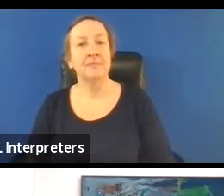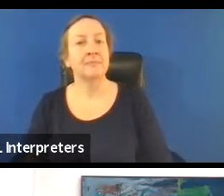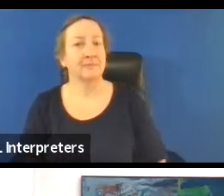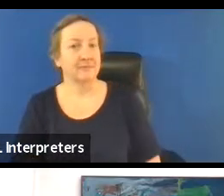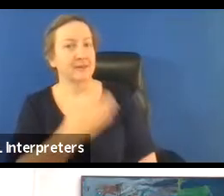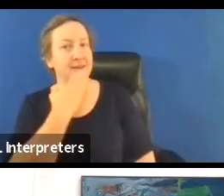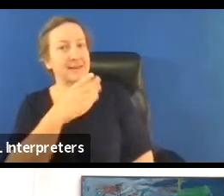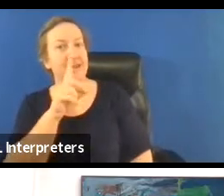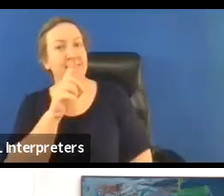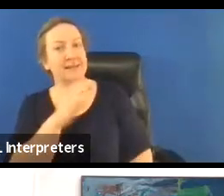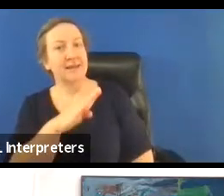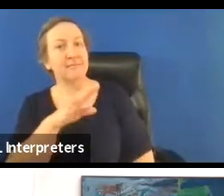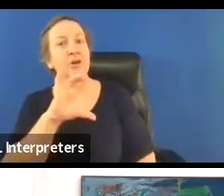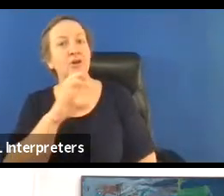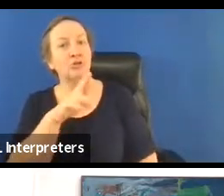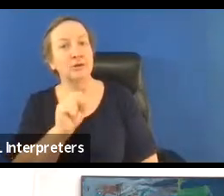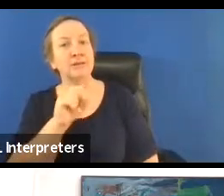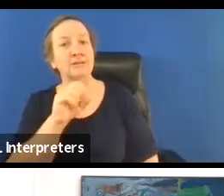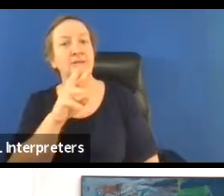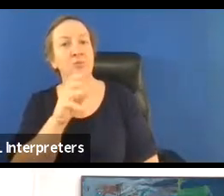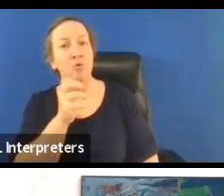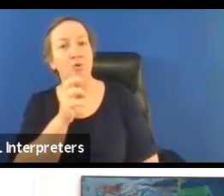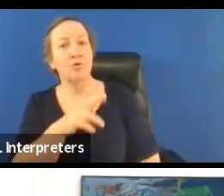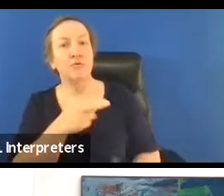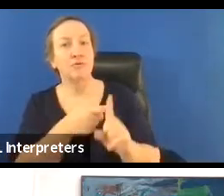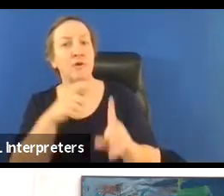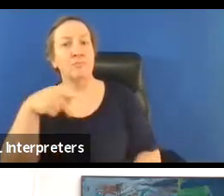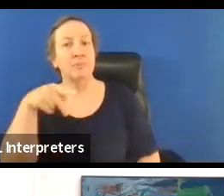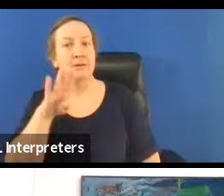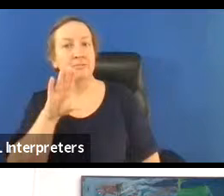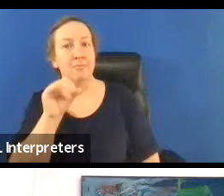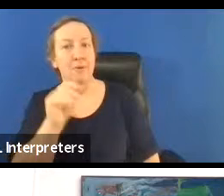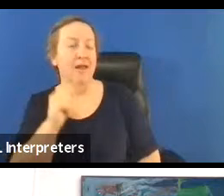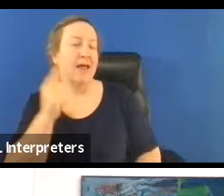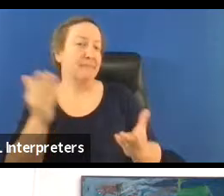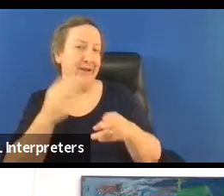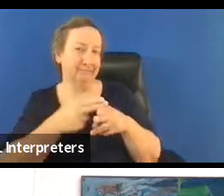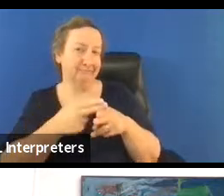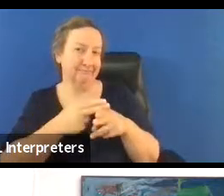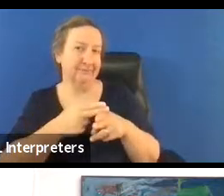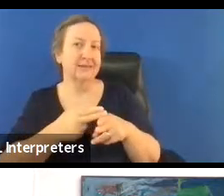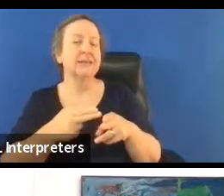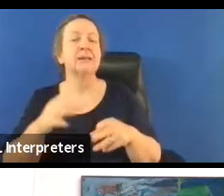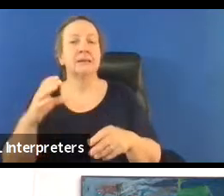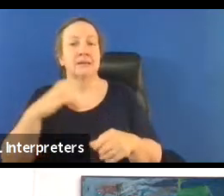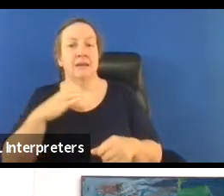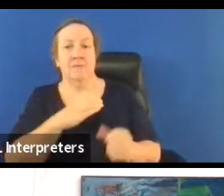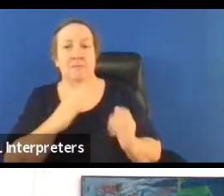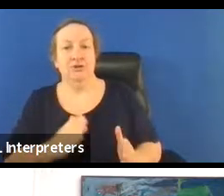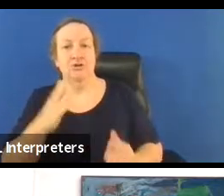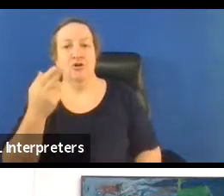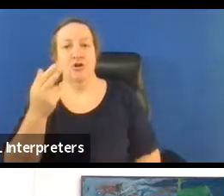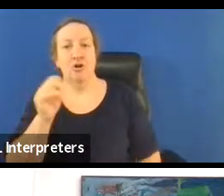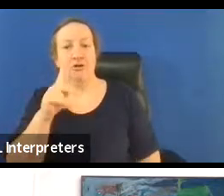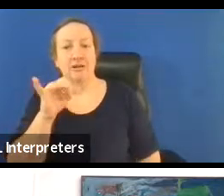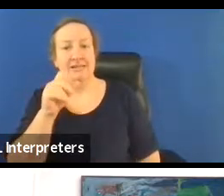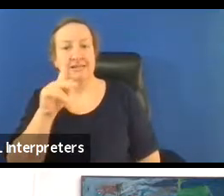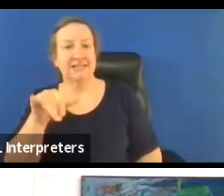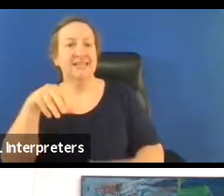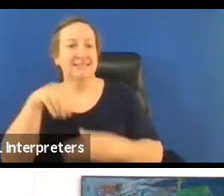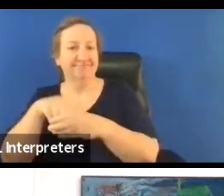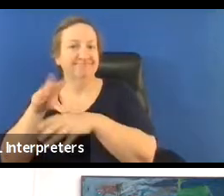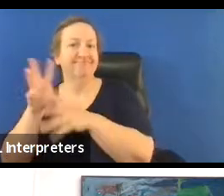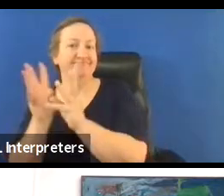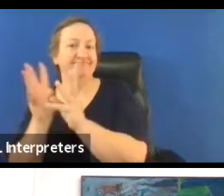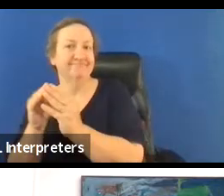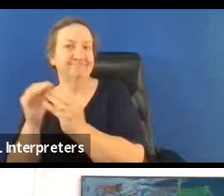Thanks, Deb. Chris Warner from PBOT. I am here at least temporarily. Commissioner Hardesty is in council right now, and as soon as